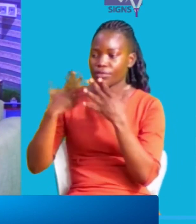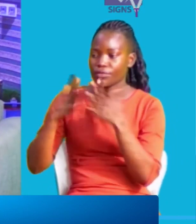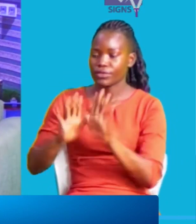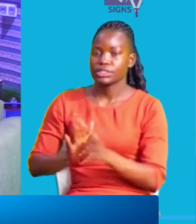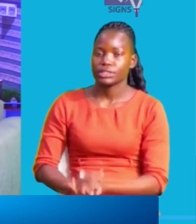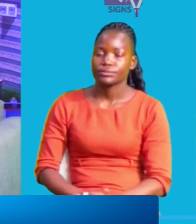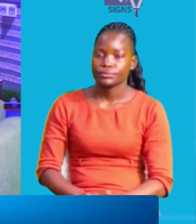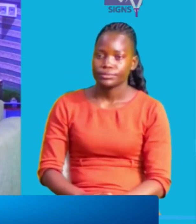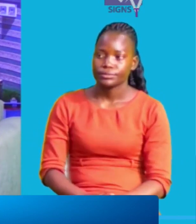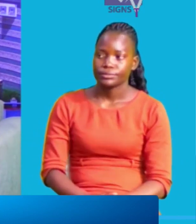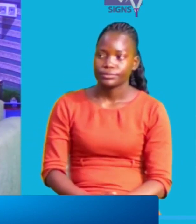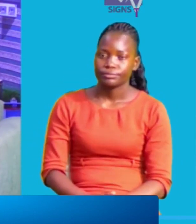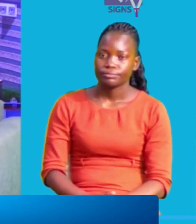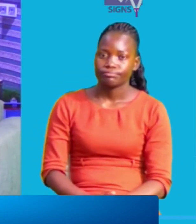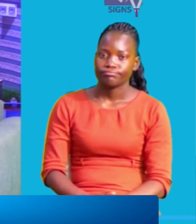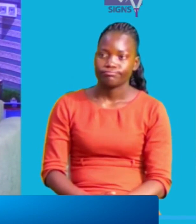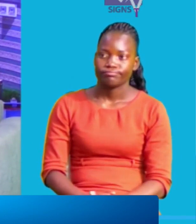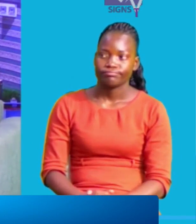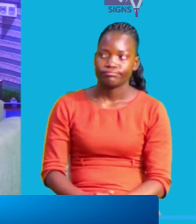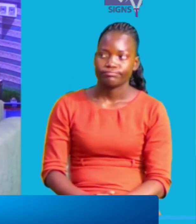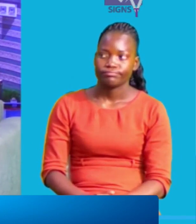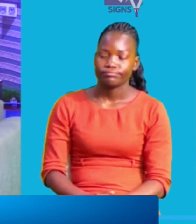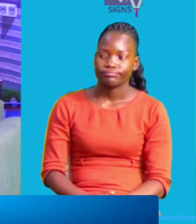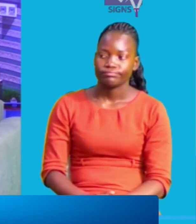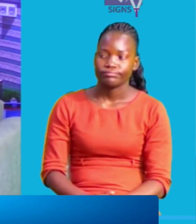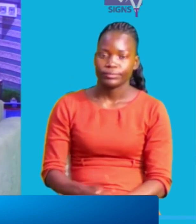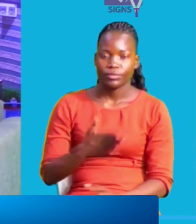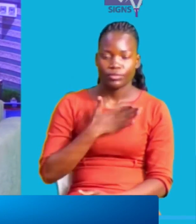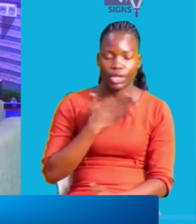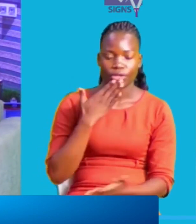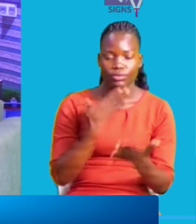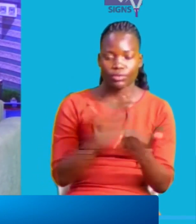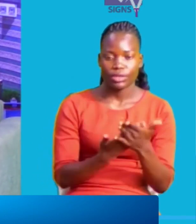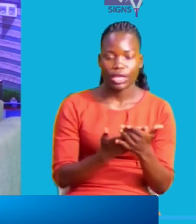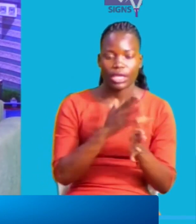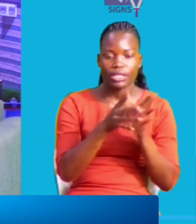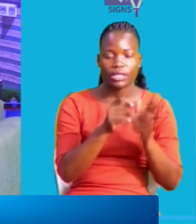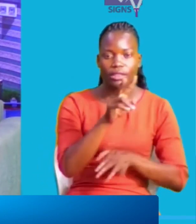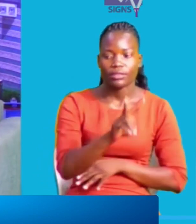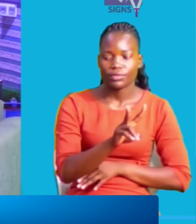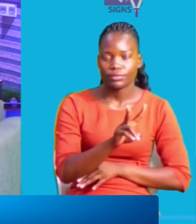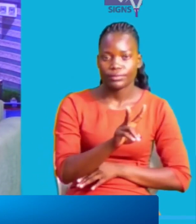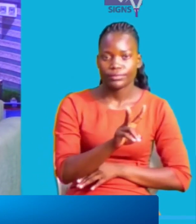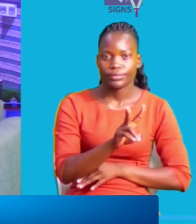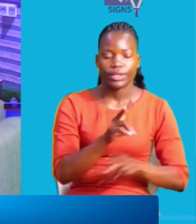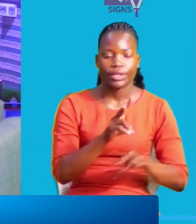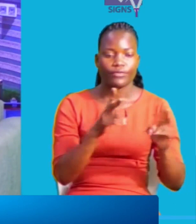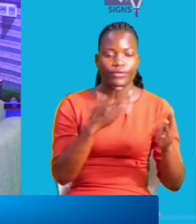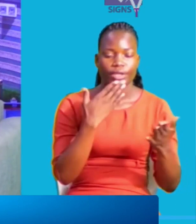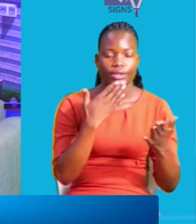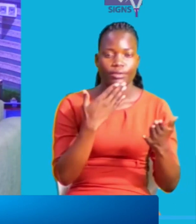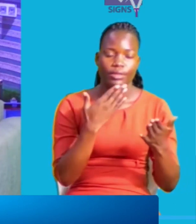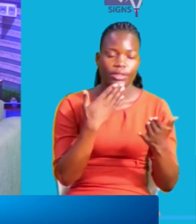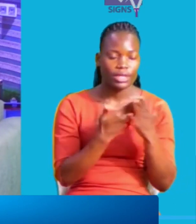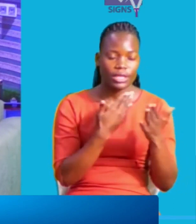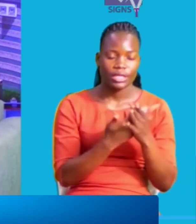the conversation this morning? Yes, mine is just to thank Sign TV. Yes. Very much Sign